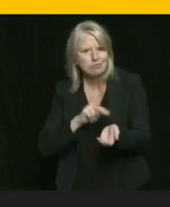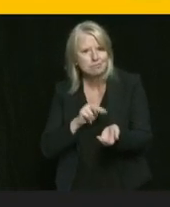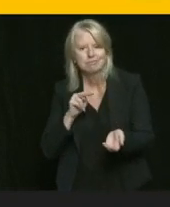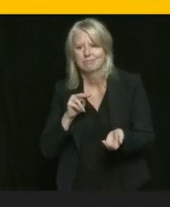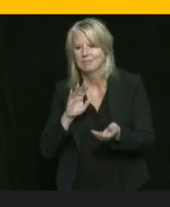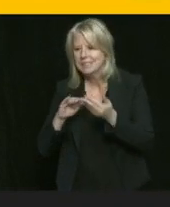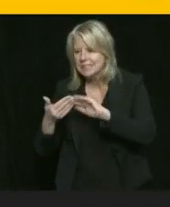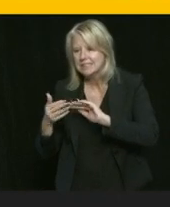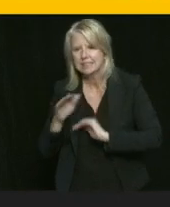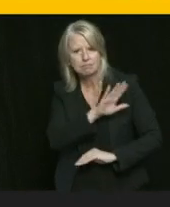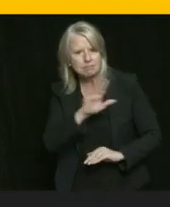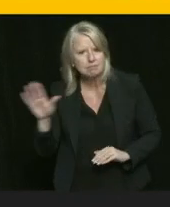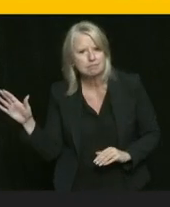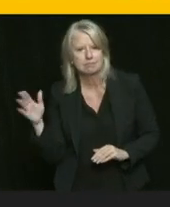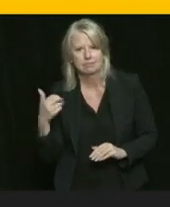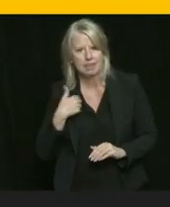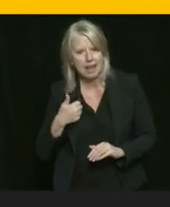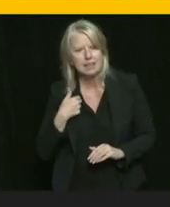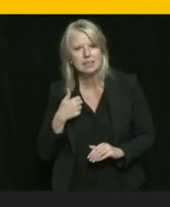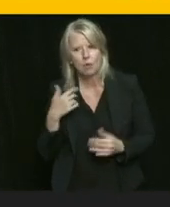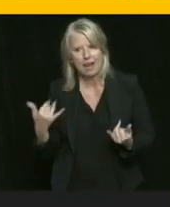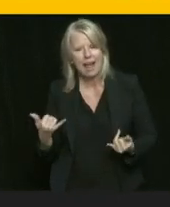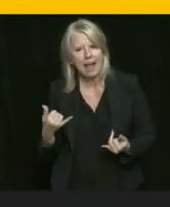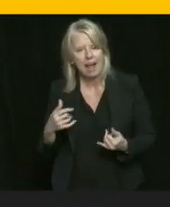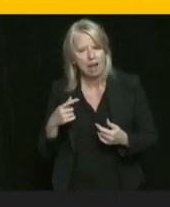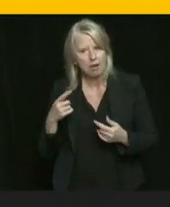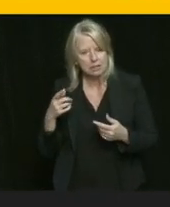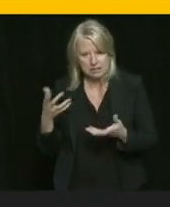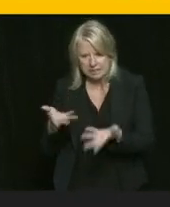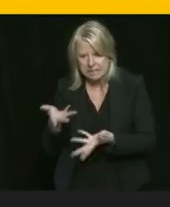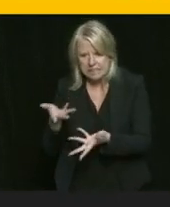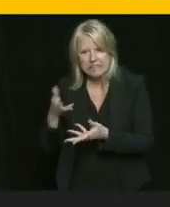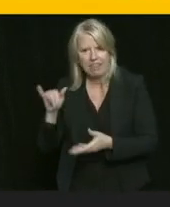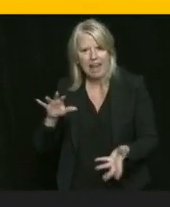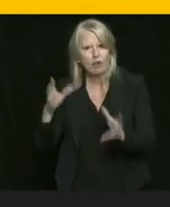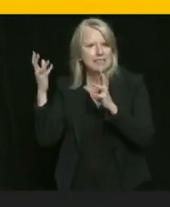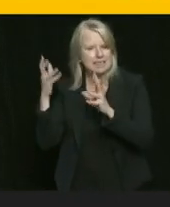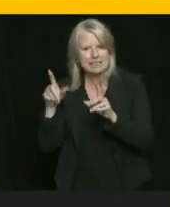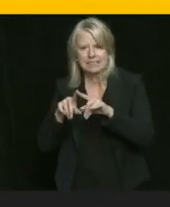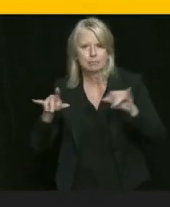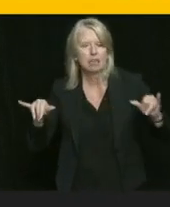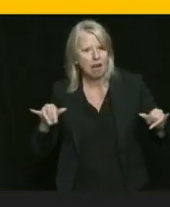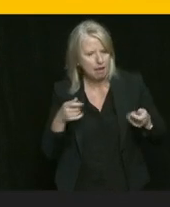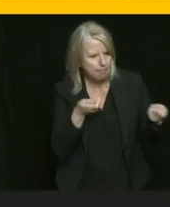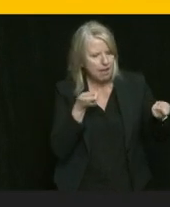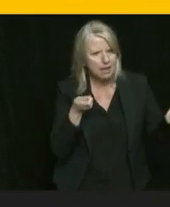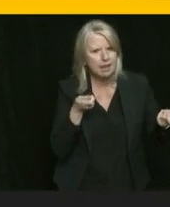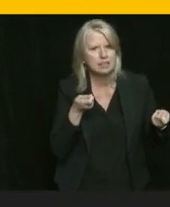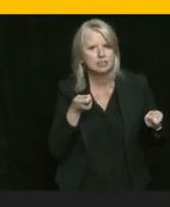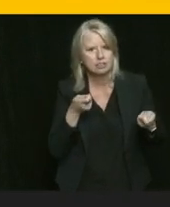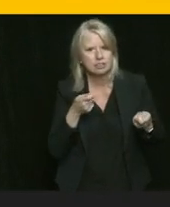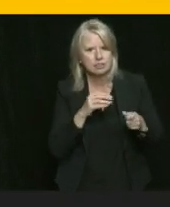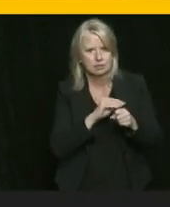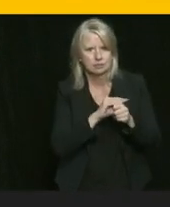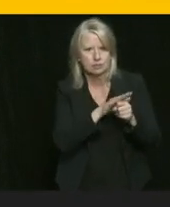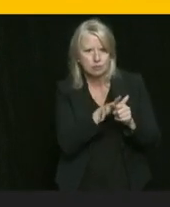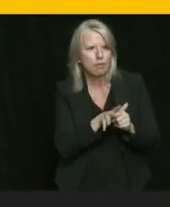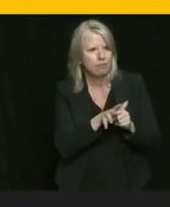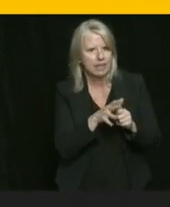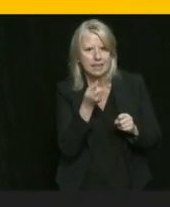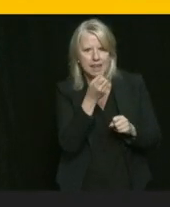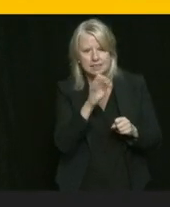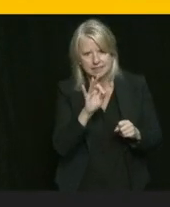the country who are dealing with this crisis at the same time as we are dealing with the larger crisis